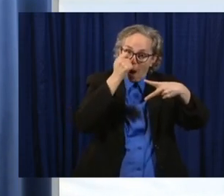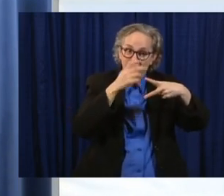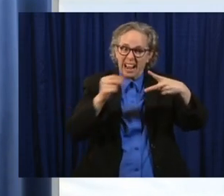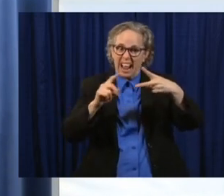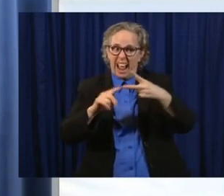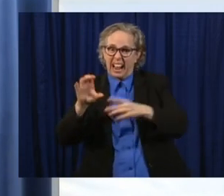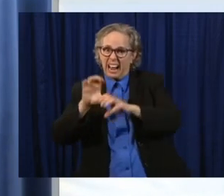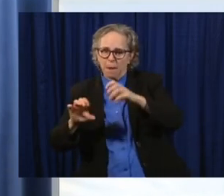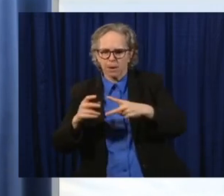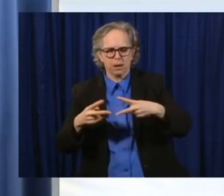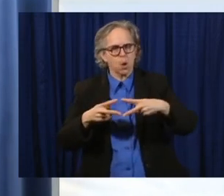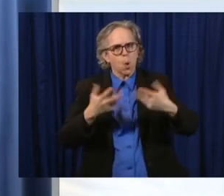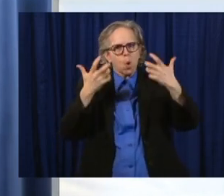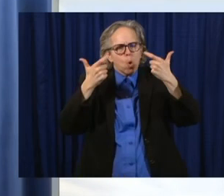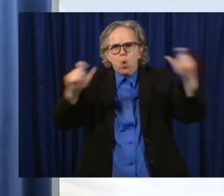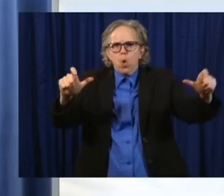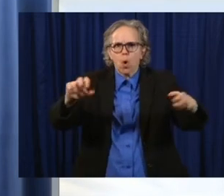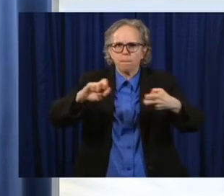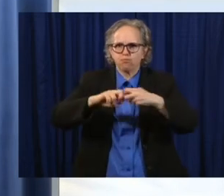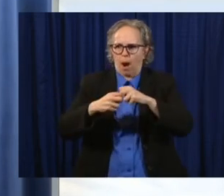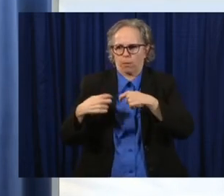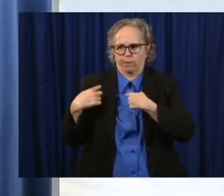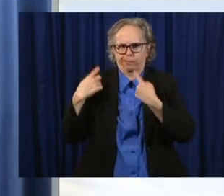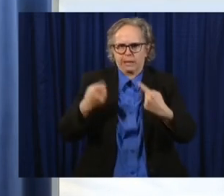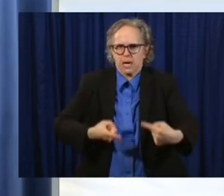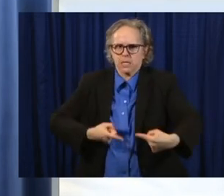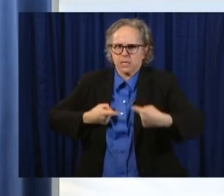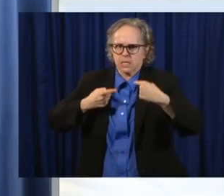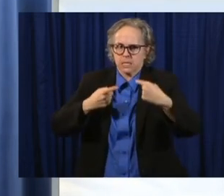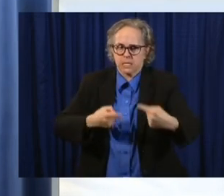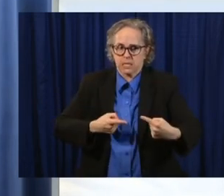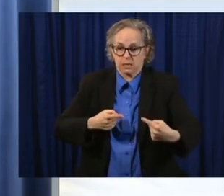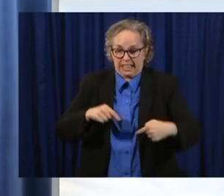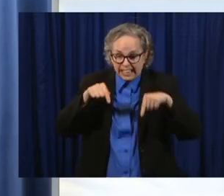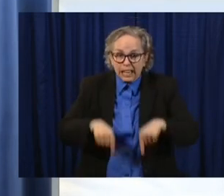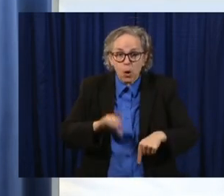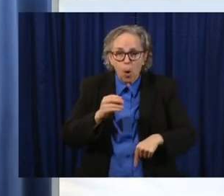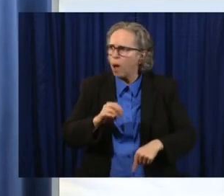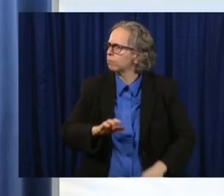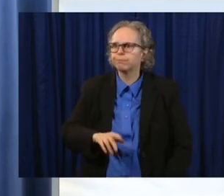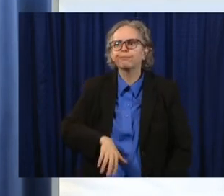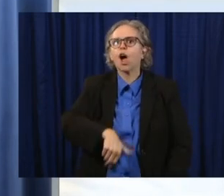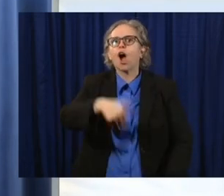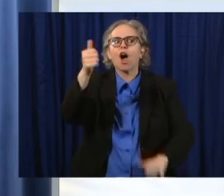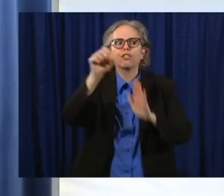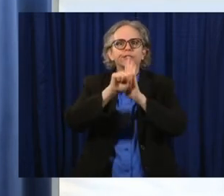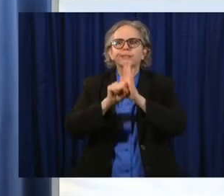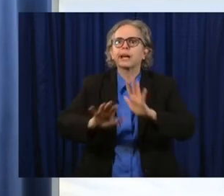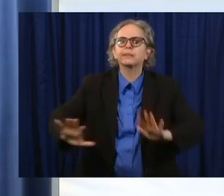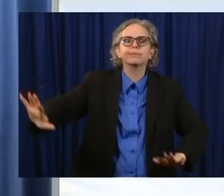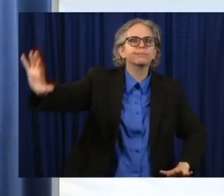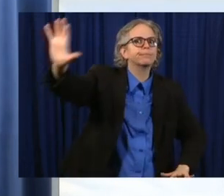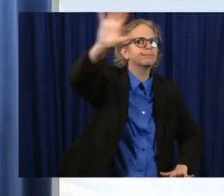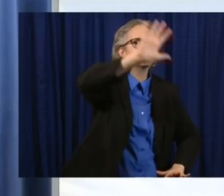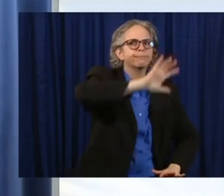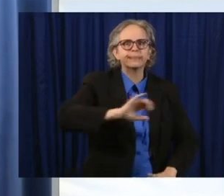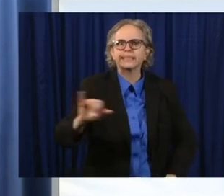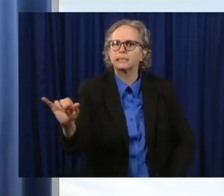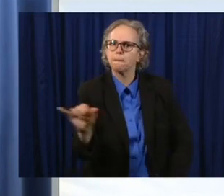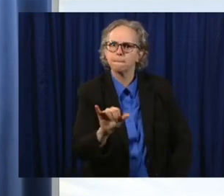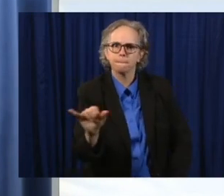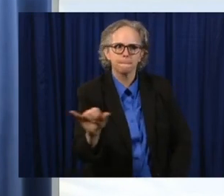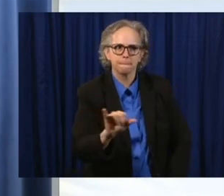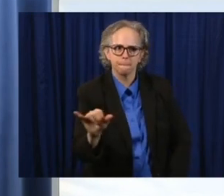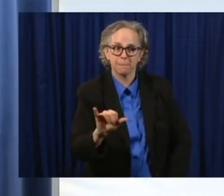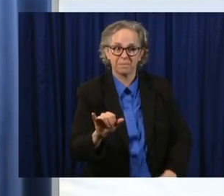from talking to other governors that some of them have experienced the same problem. So let me talk about reagent for